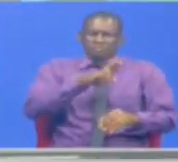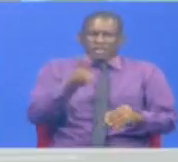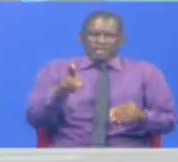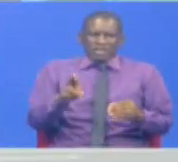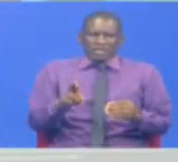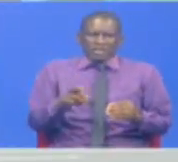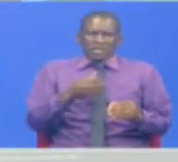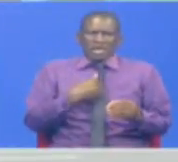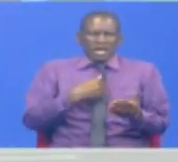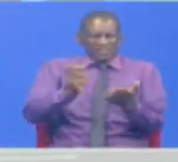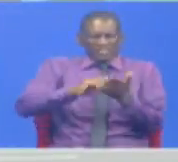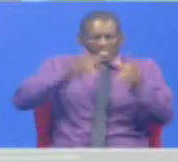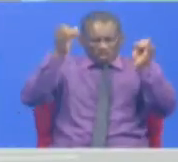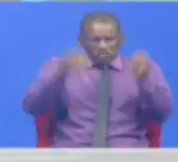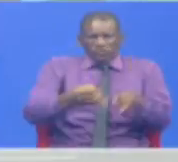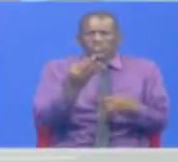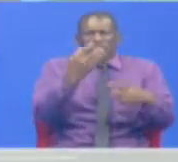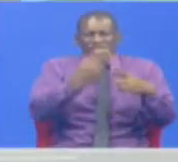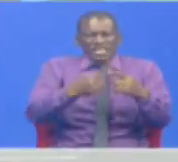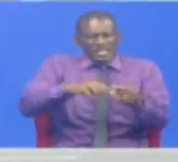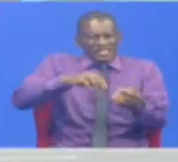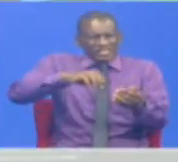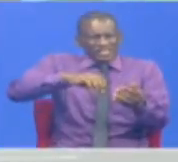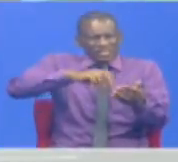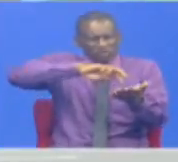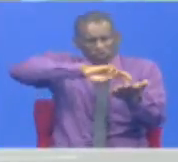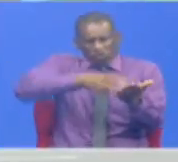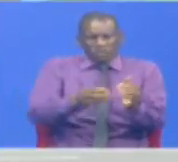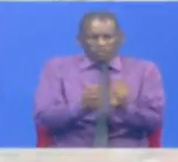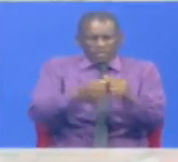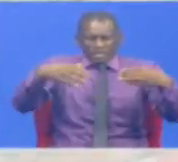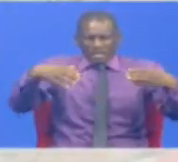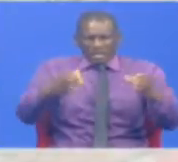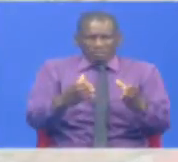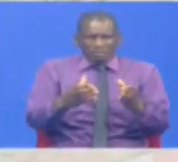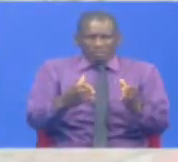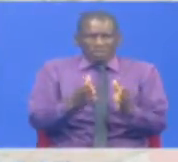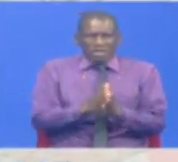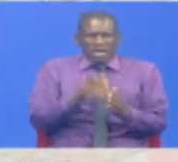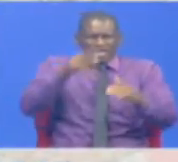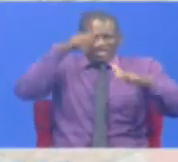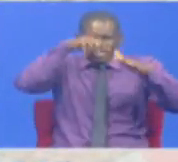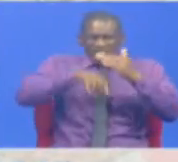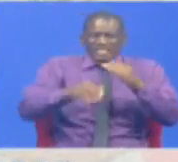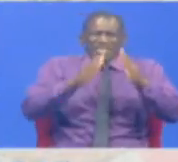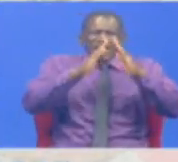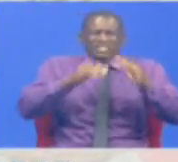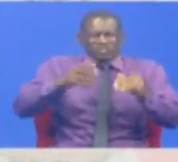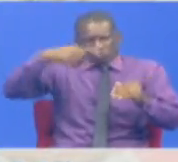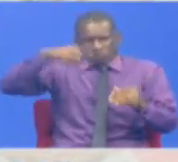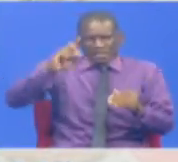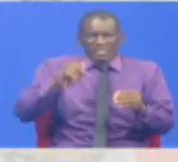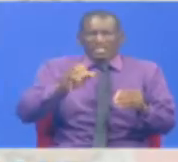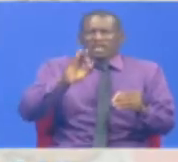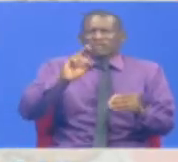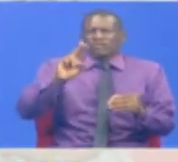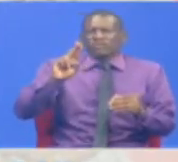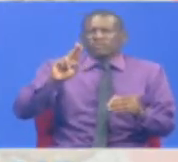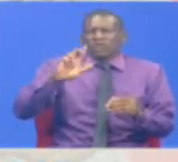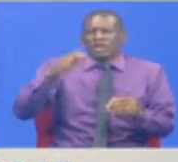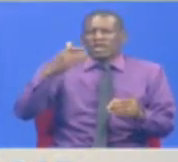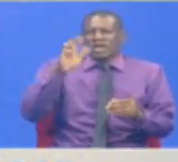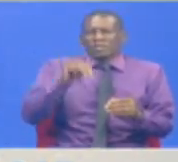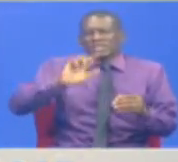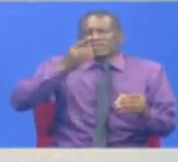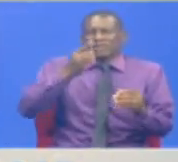has signed a new 3-year deal with the club. The Gabon striker scored in Arsenal's win at Fulham on their first game of the English Premier